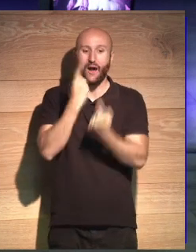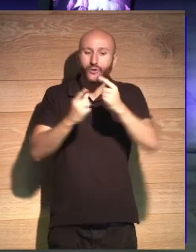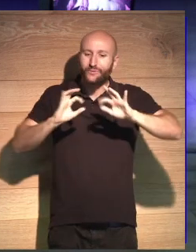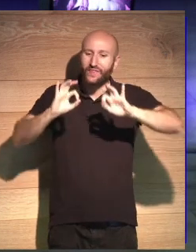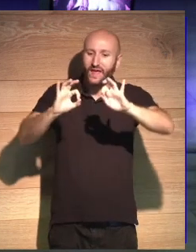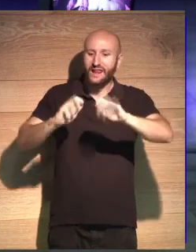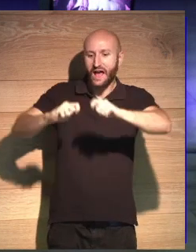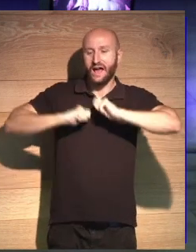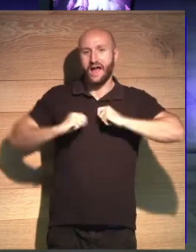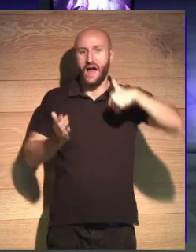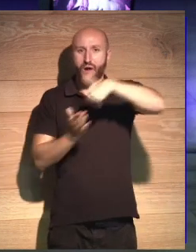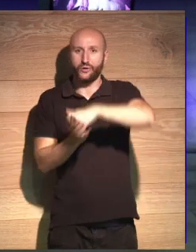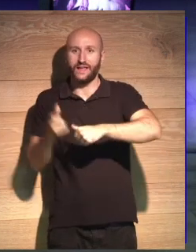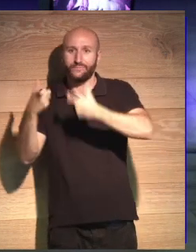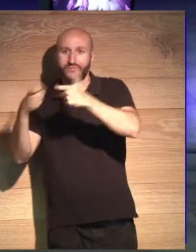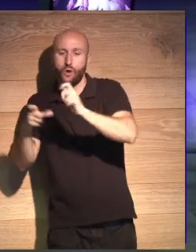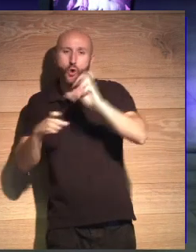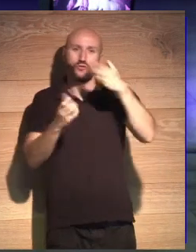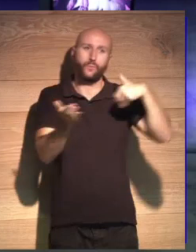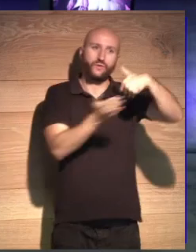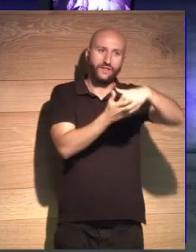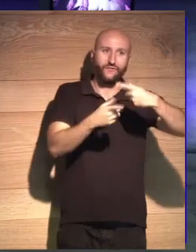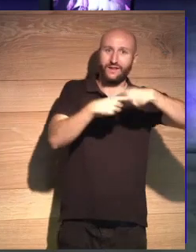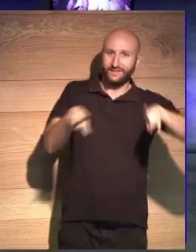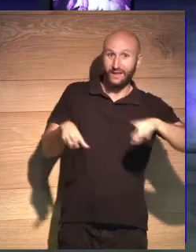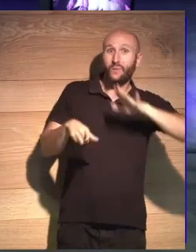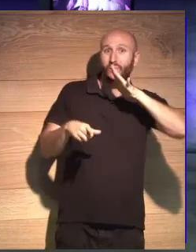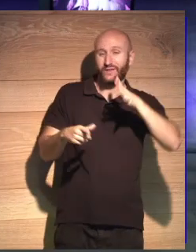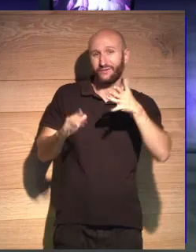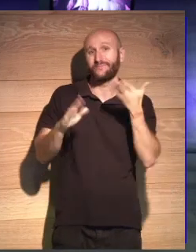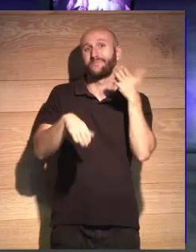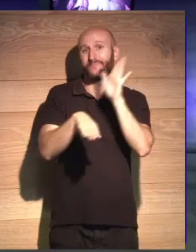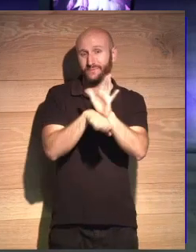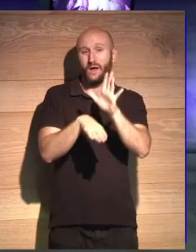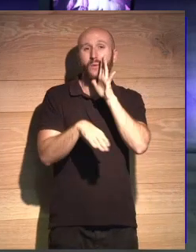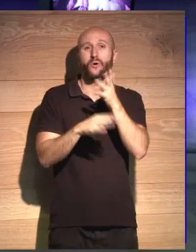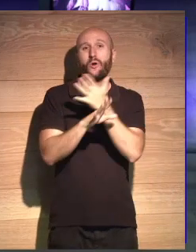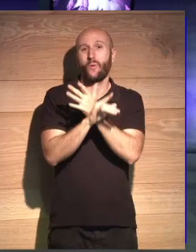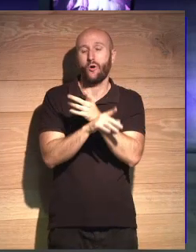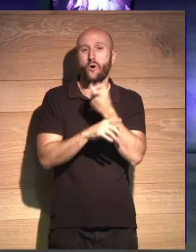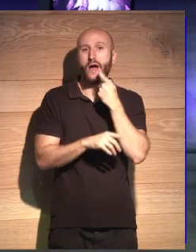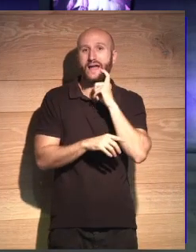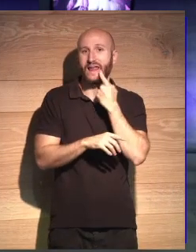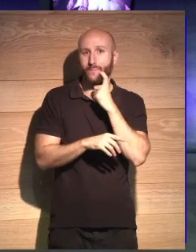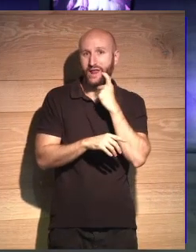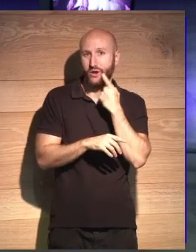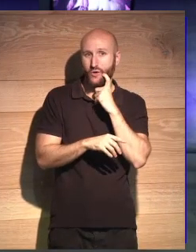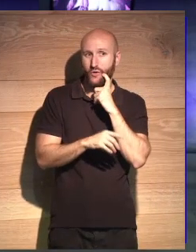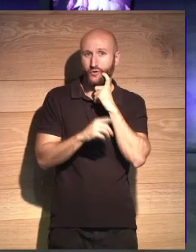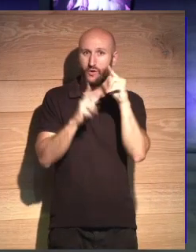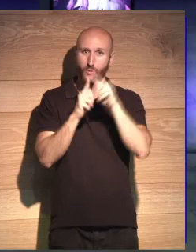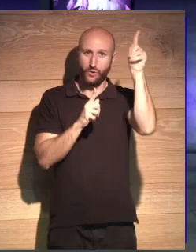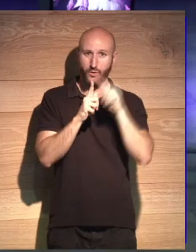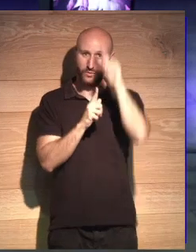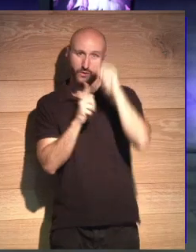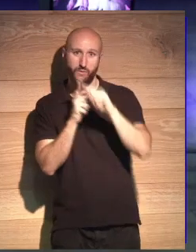and this is really not realistic. Some video games can give us some things, and others will give us different positive aspects. For